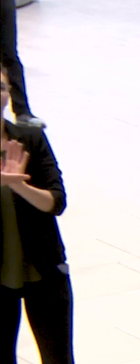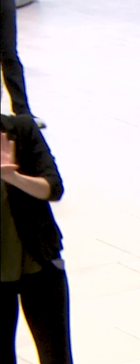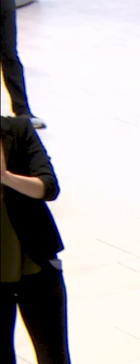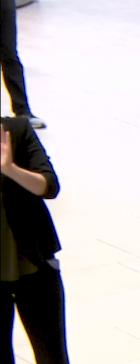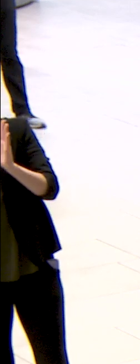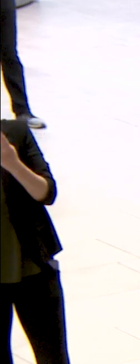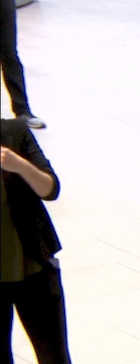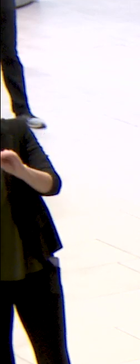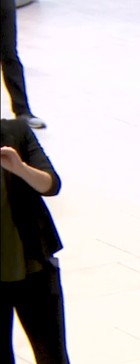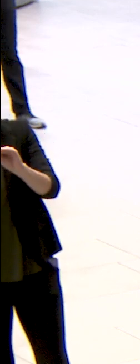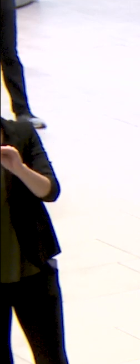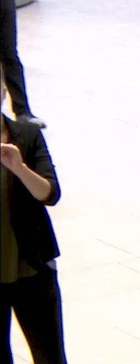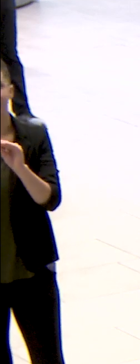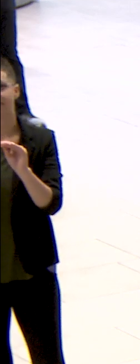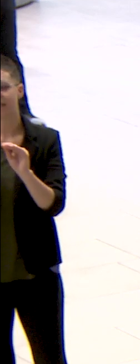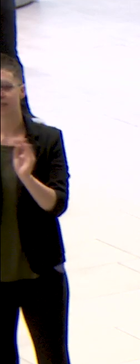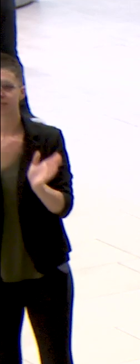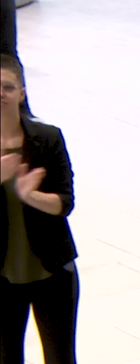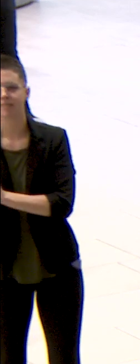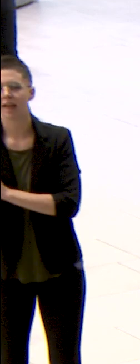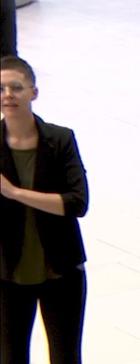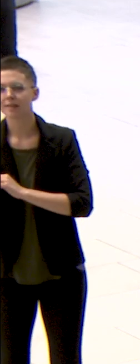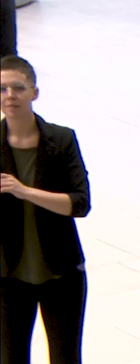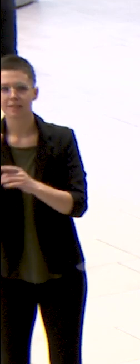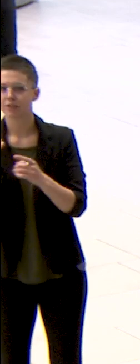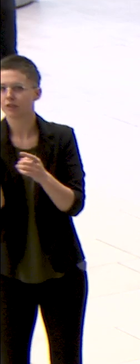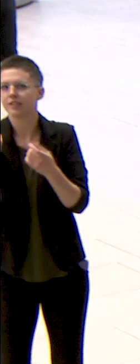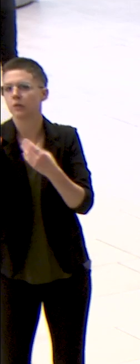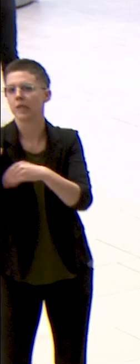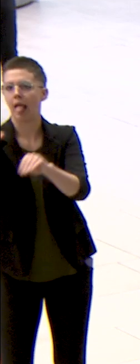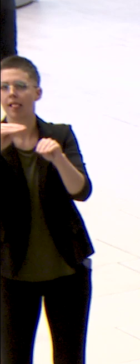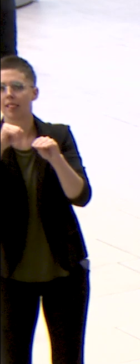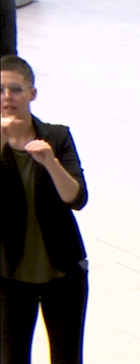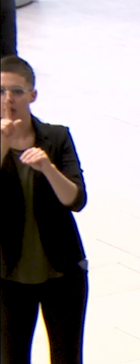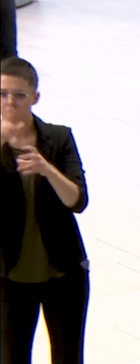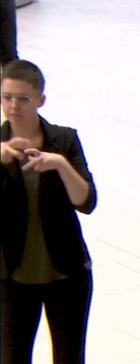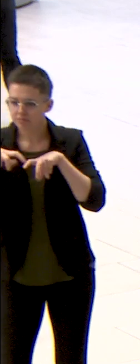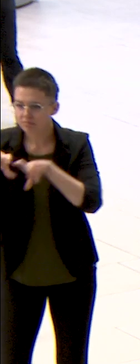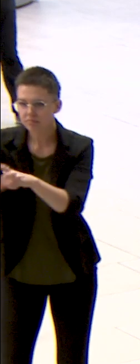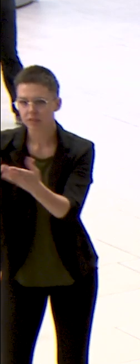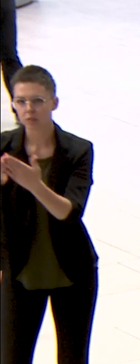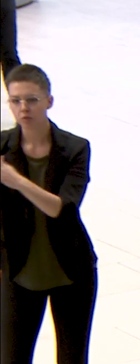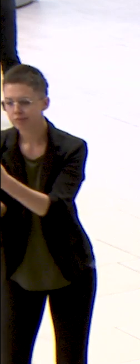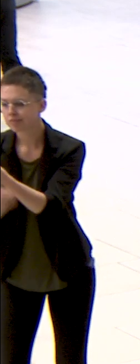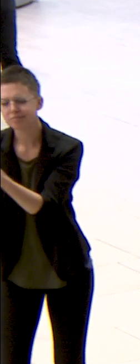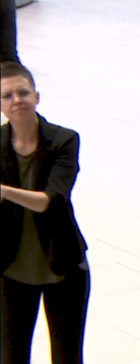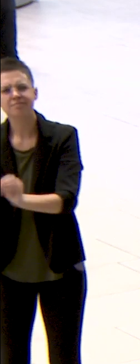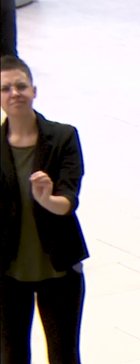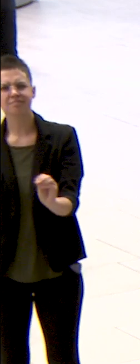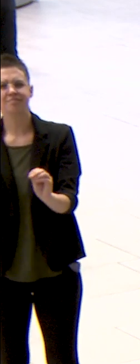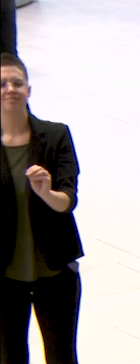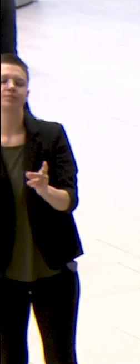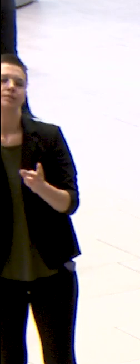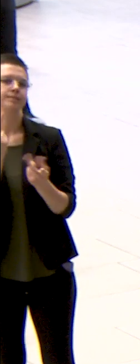just claiming something to just incrementally sell, but they're really not there to invest in the community and into building. You're seeing